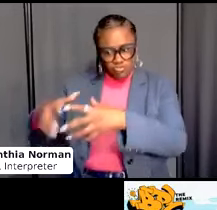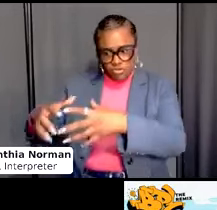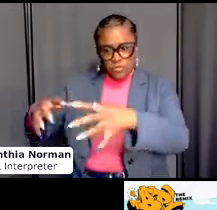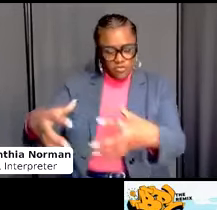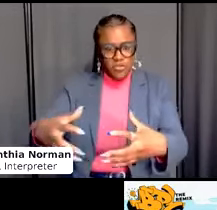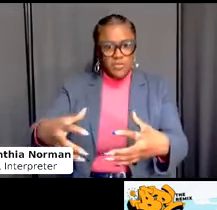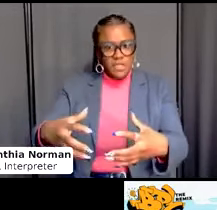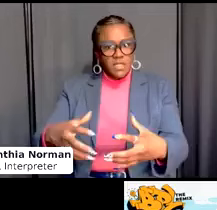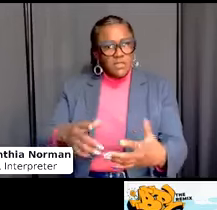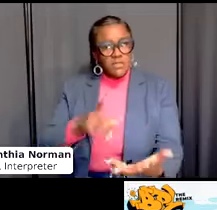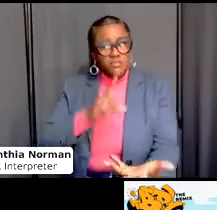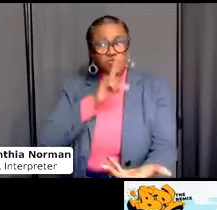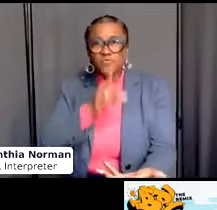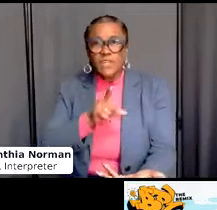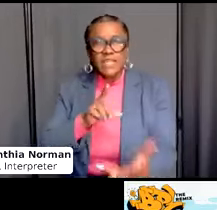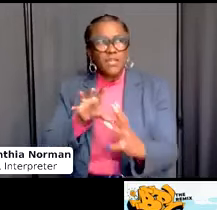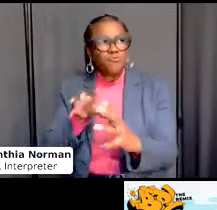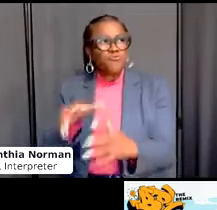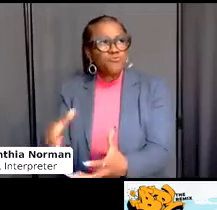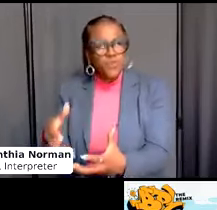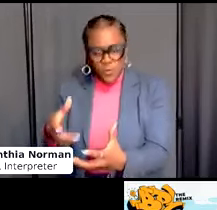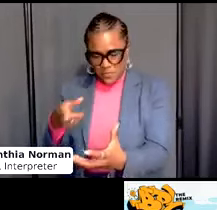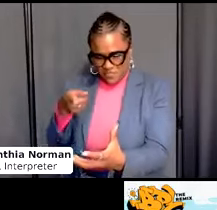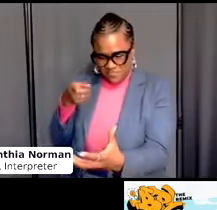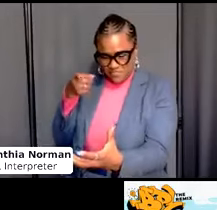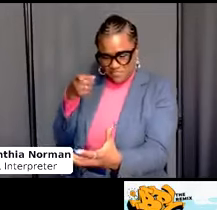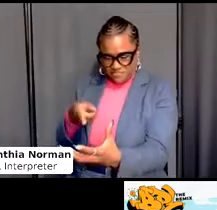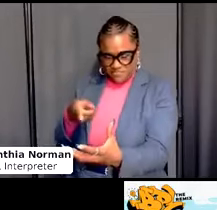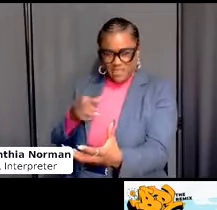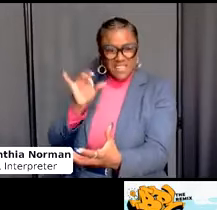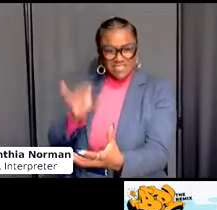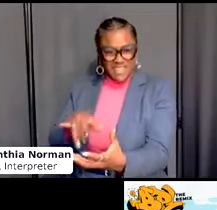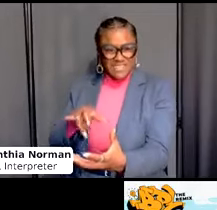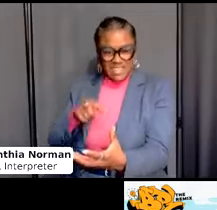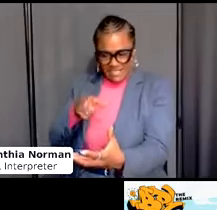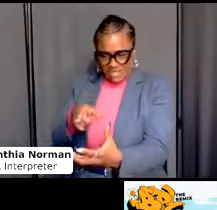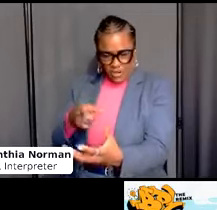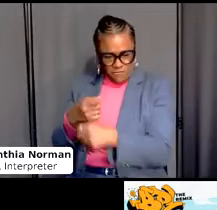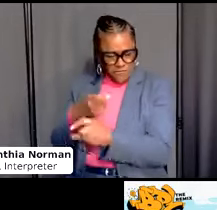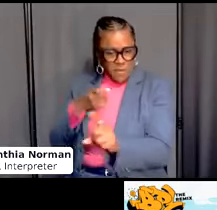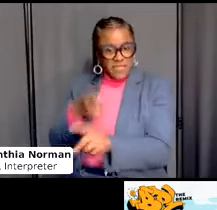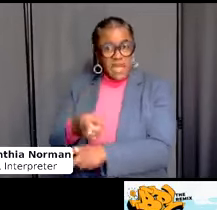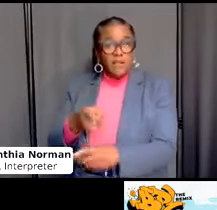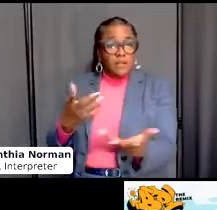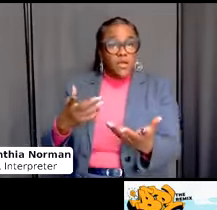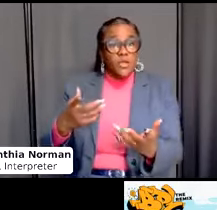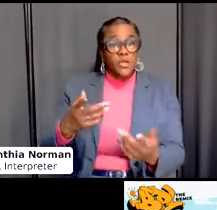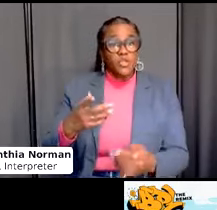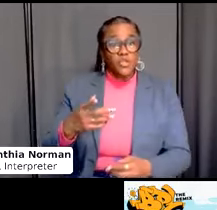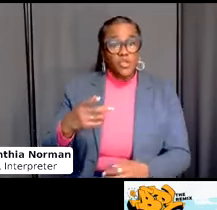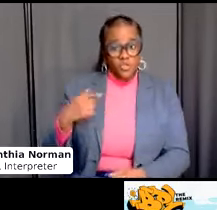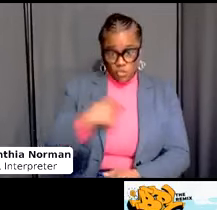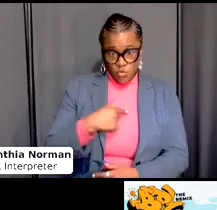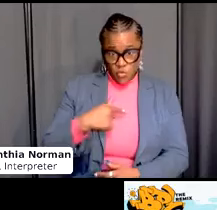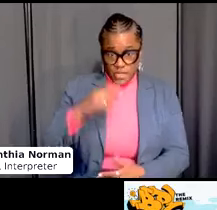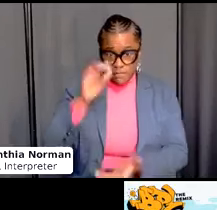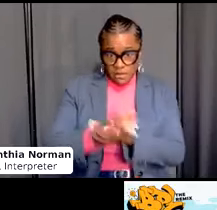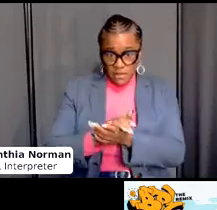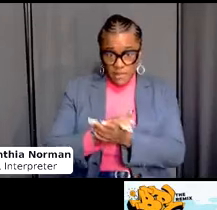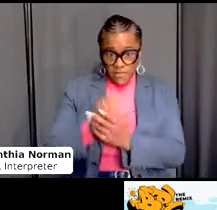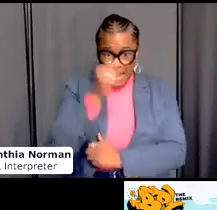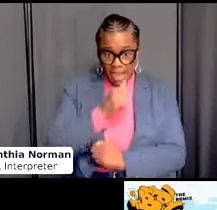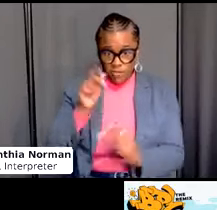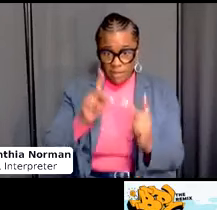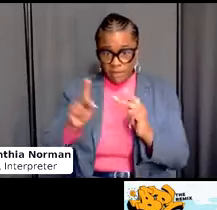are really groups. This evolution of this, unless we believe the African people are inferior, this evolution of this is